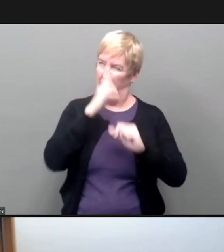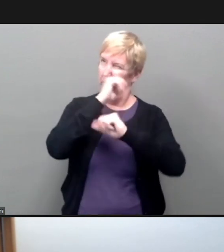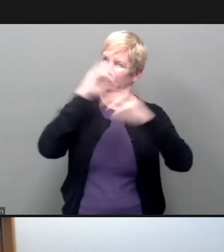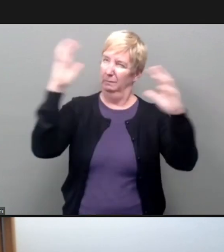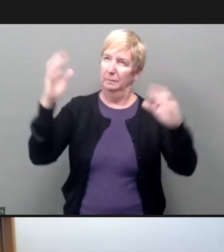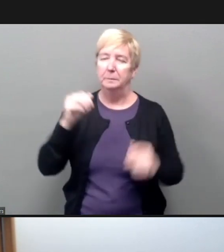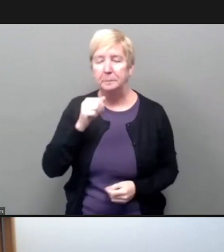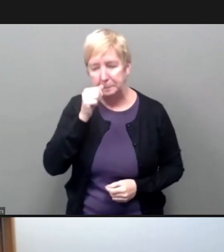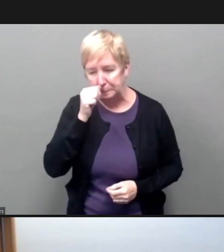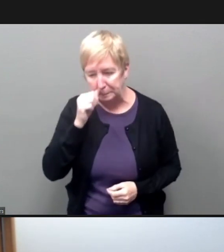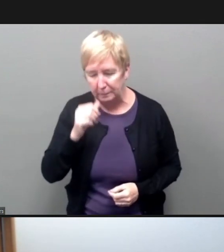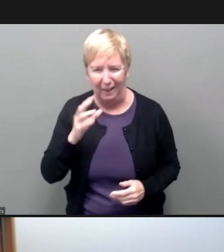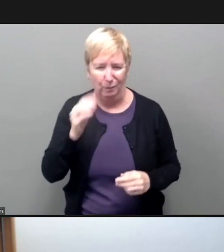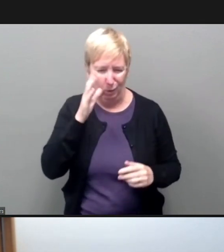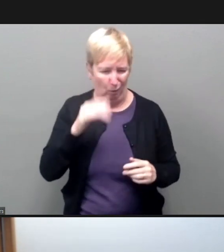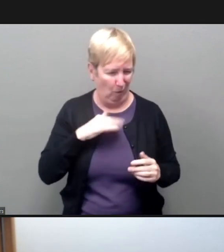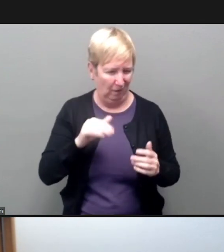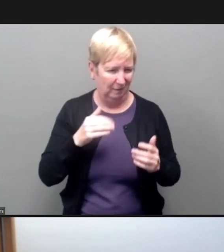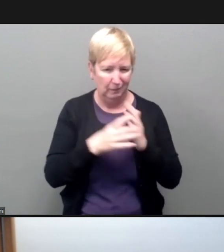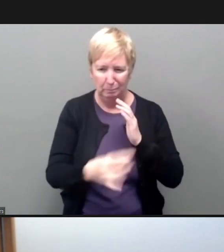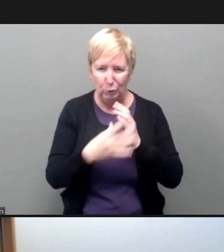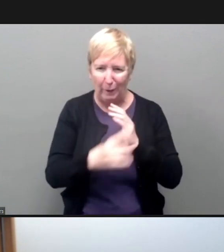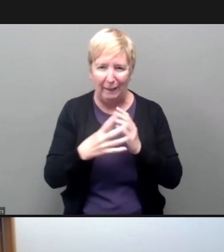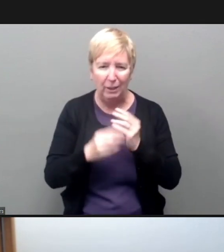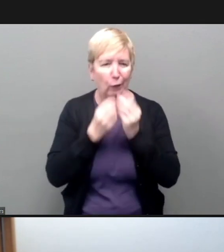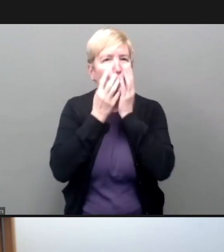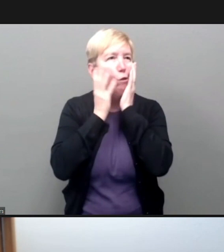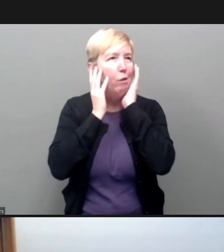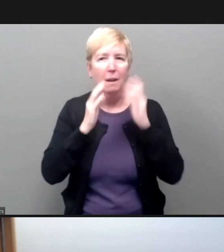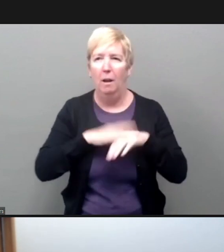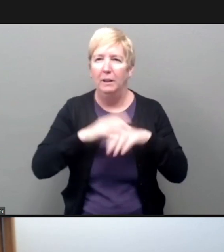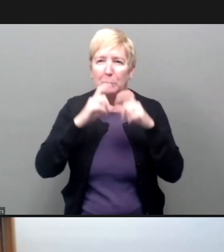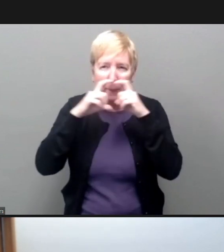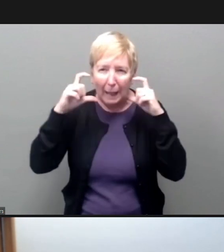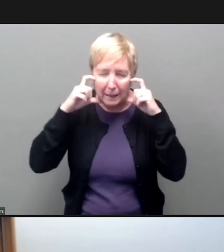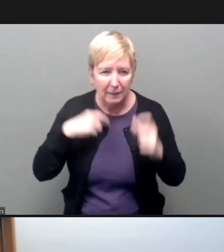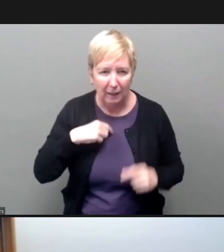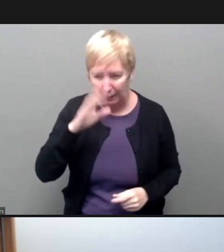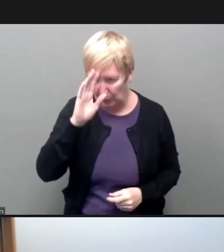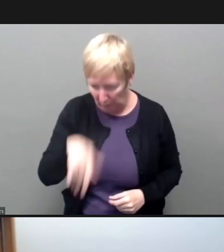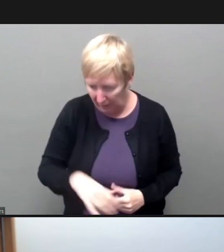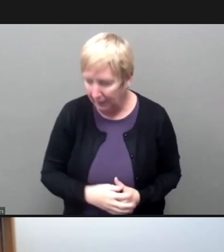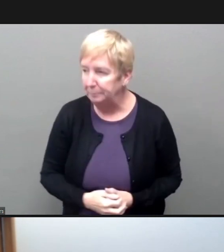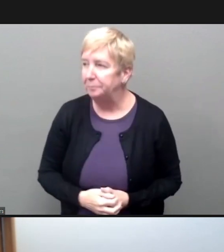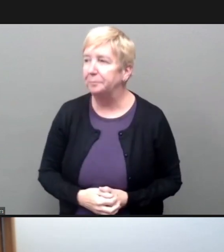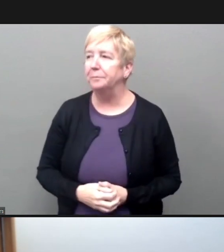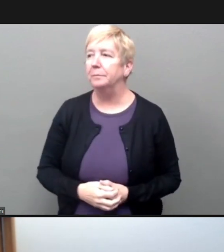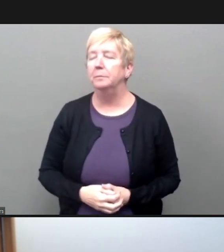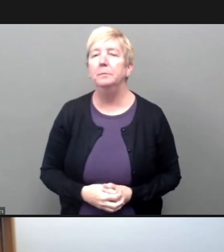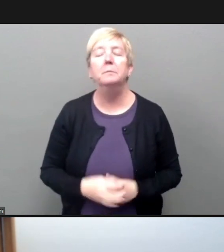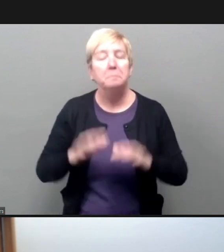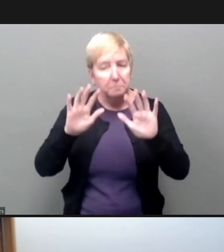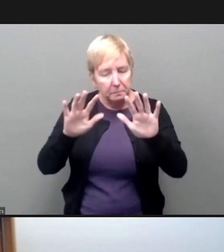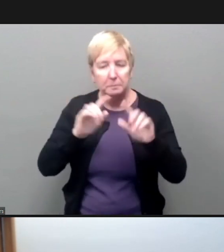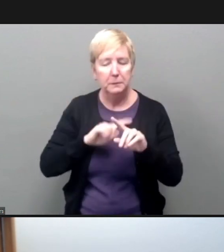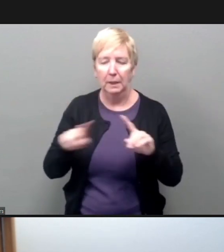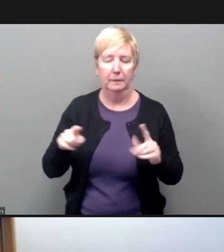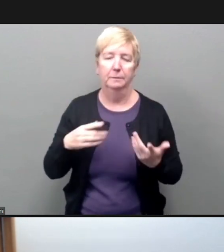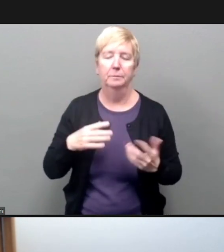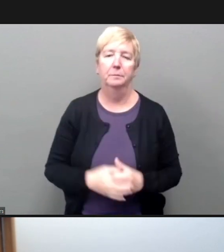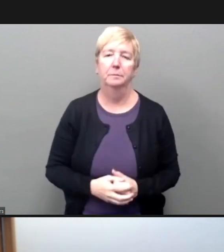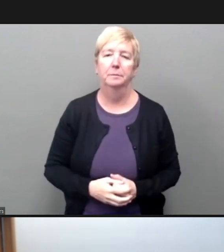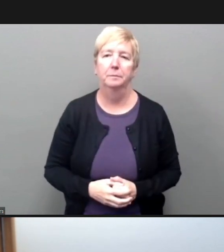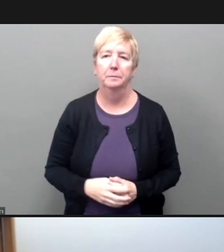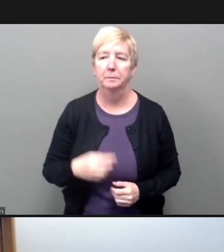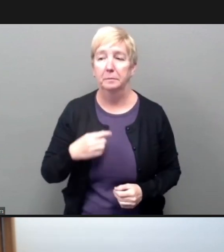gravy soaked and stuffing masks by the end of that exercise. But I think you can